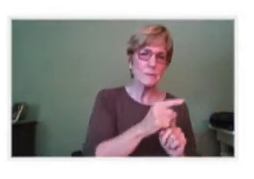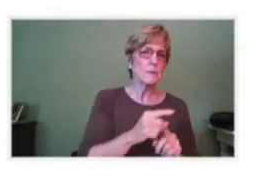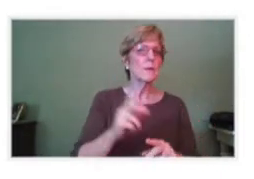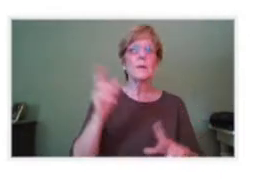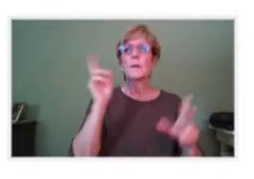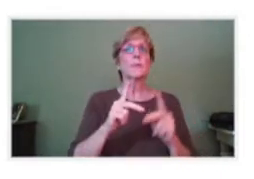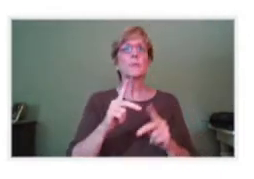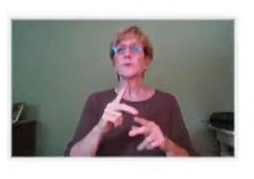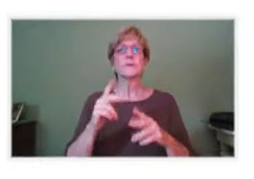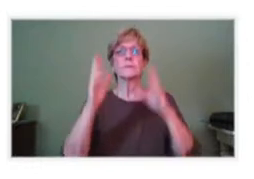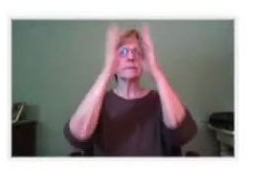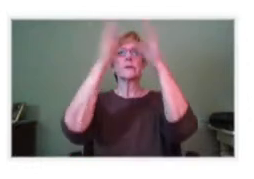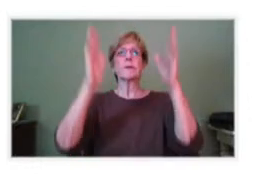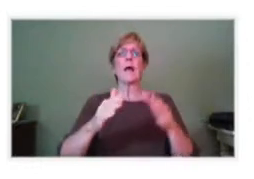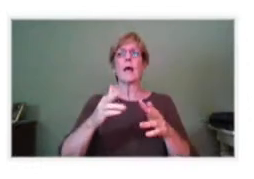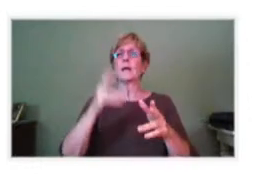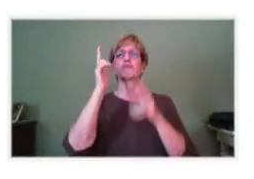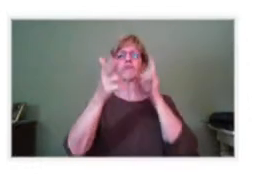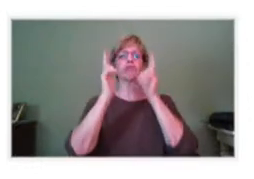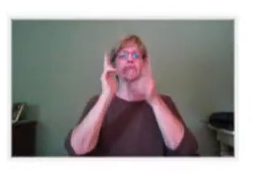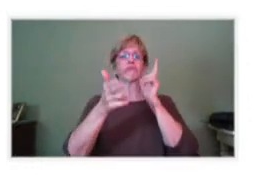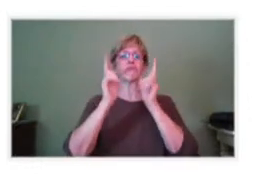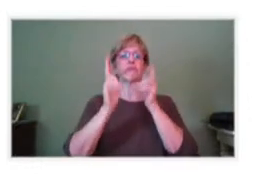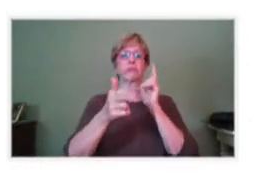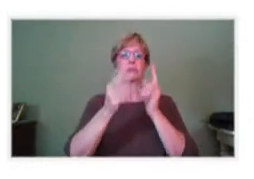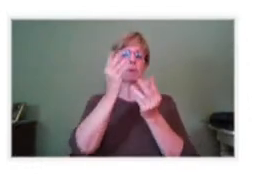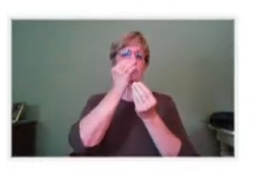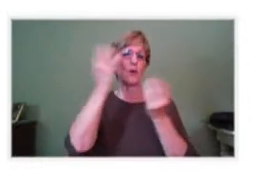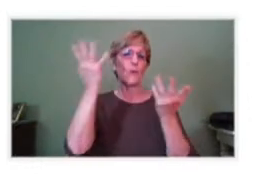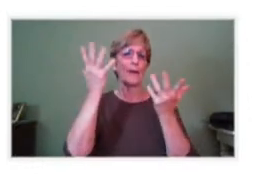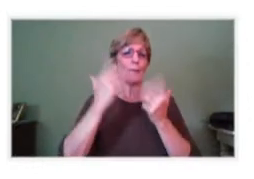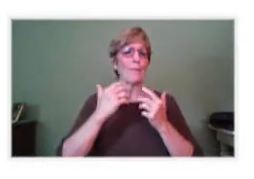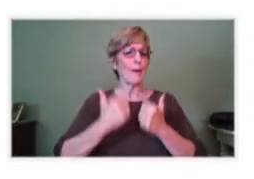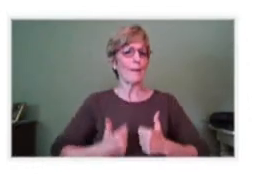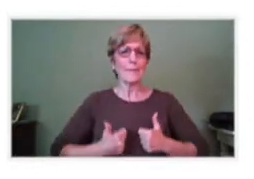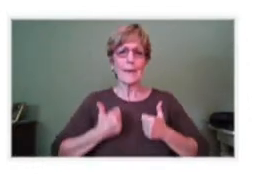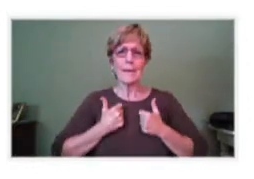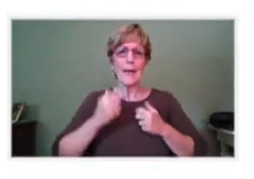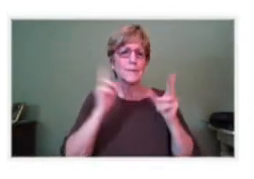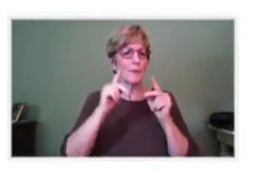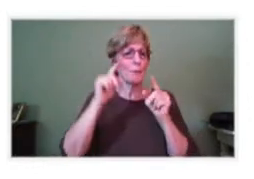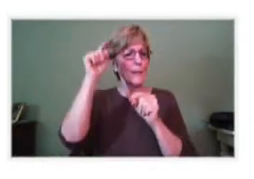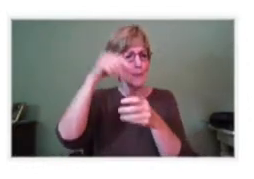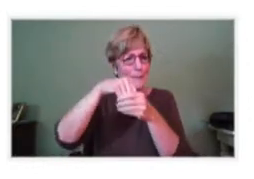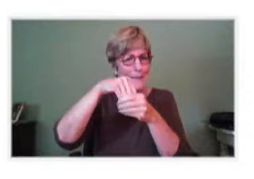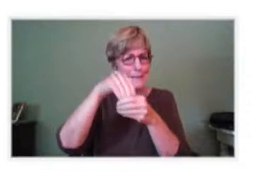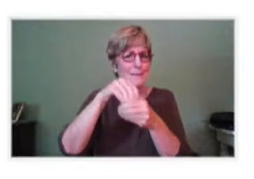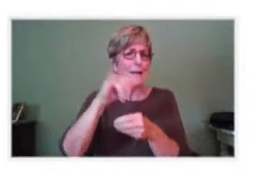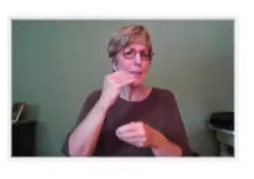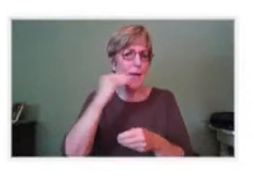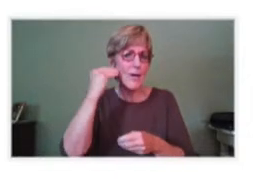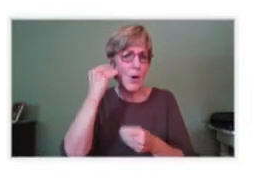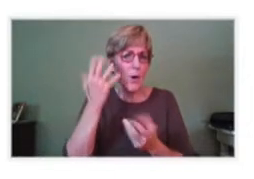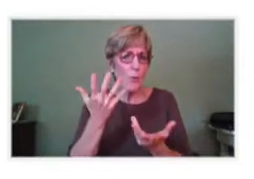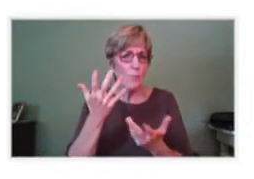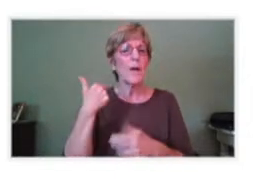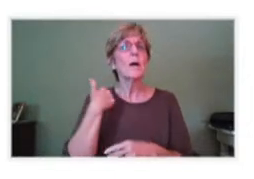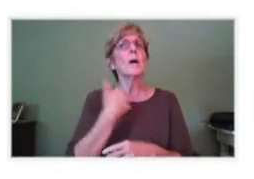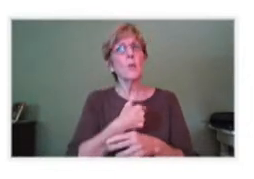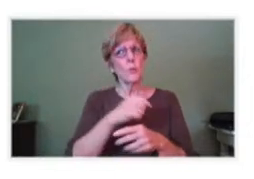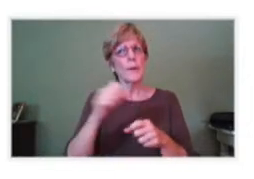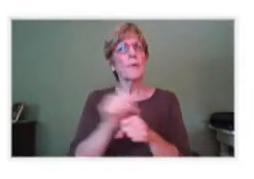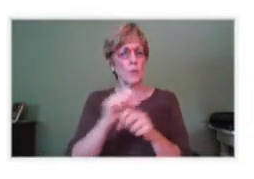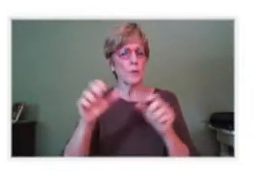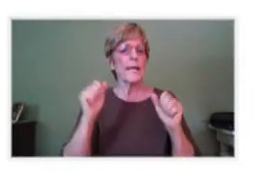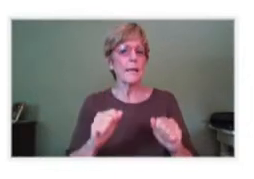at a house with disregard to sanctity of life of anyone inside that residence as well. So we've had some work that we've been able to